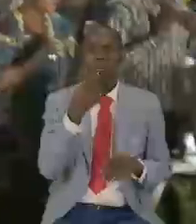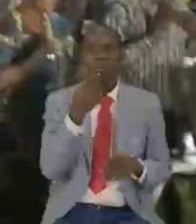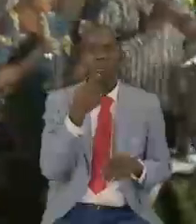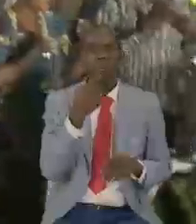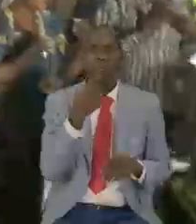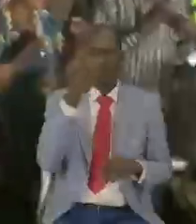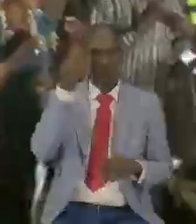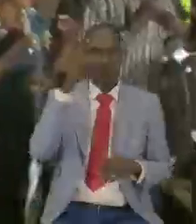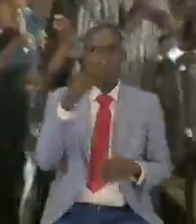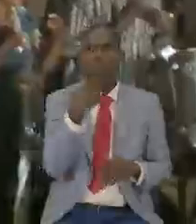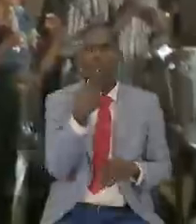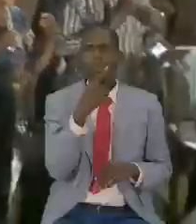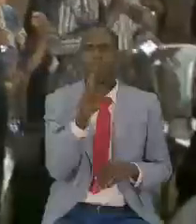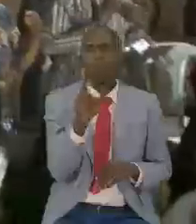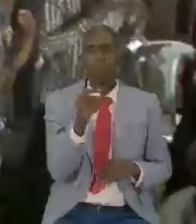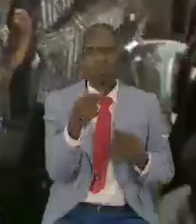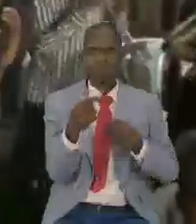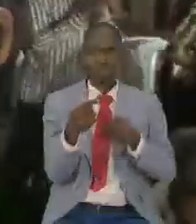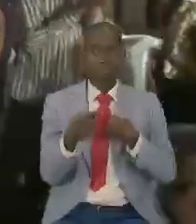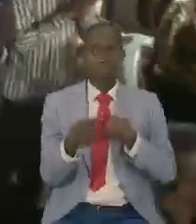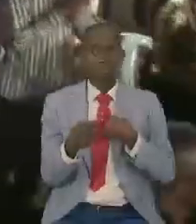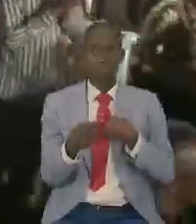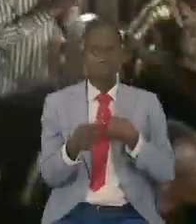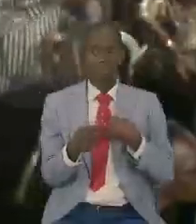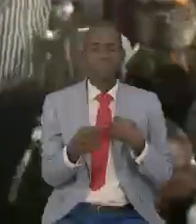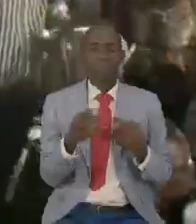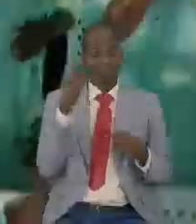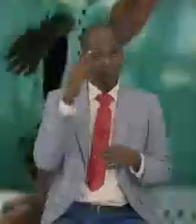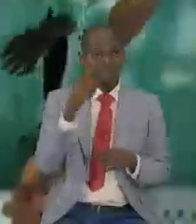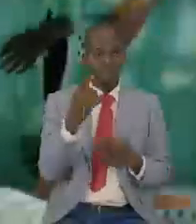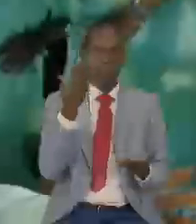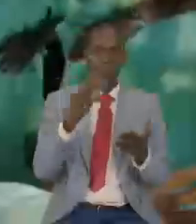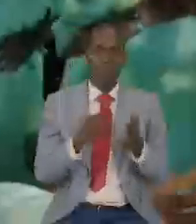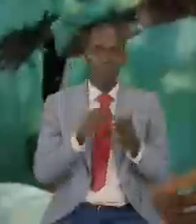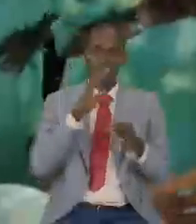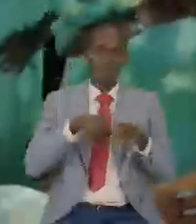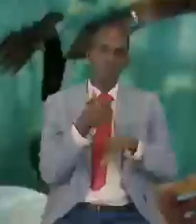be it confirmed in your life in Jesus' name.